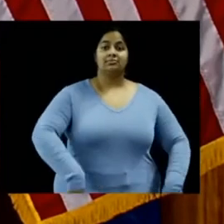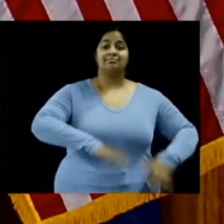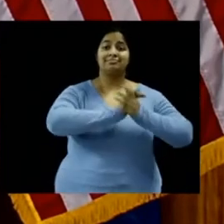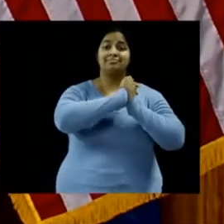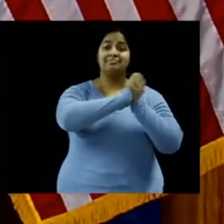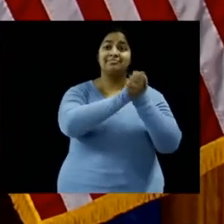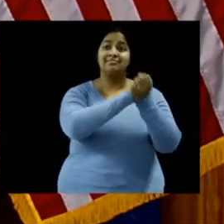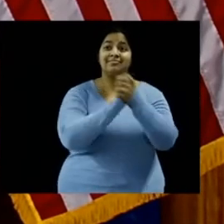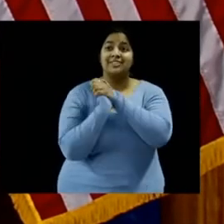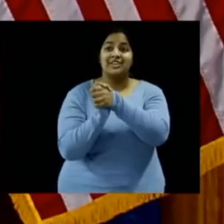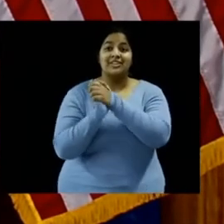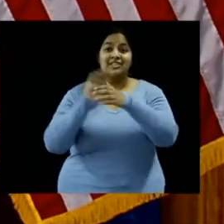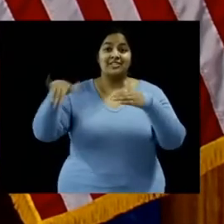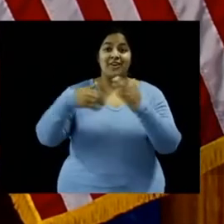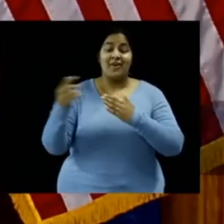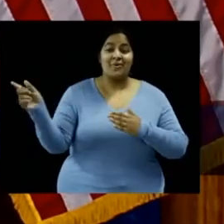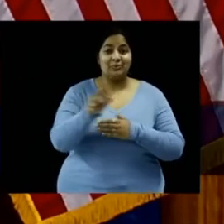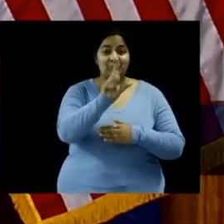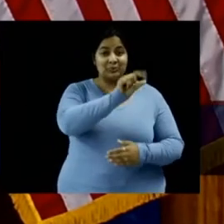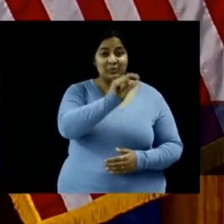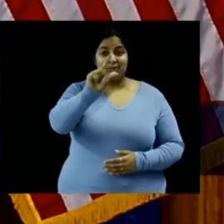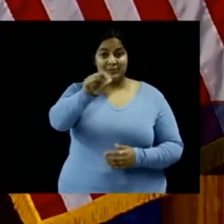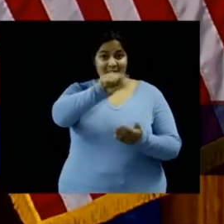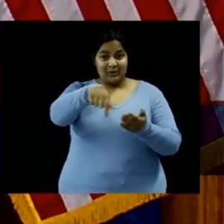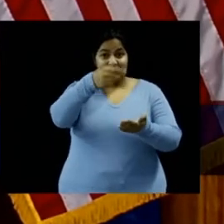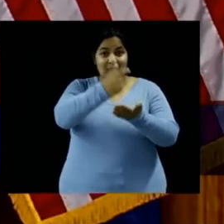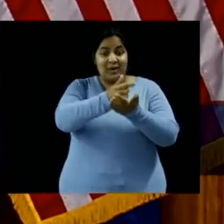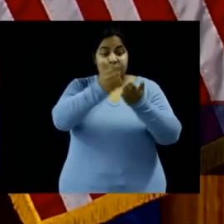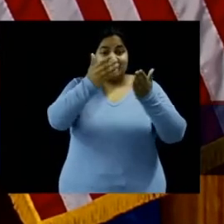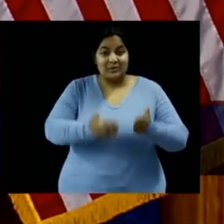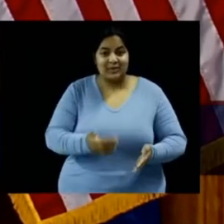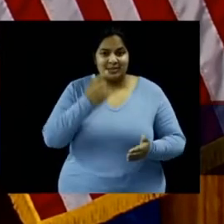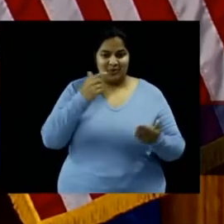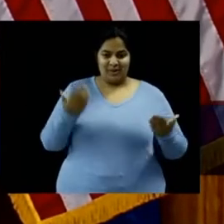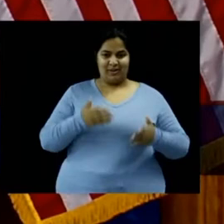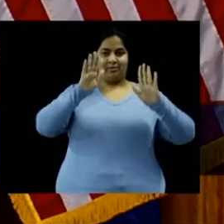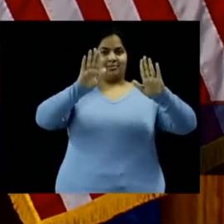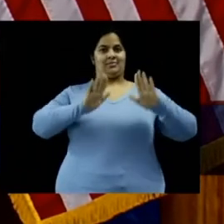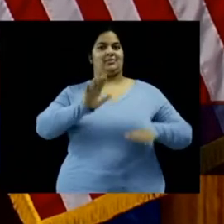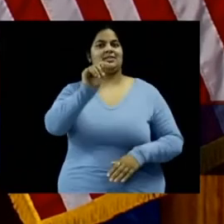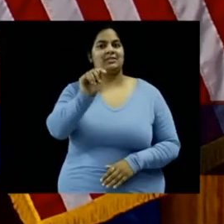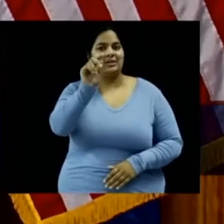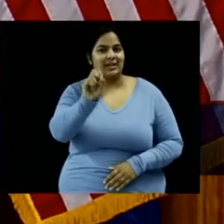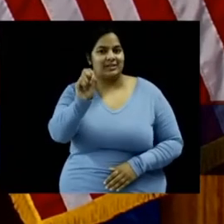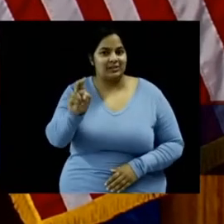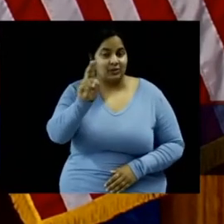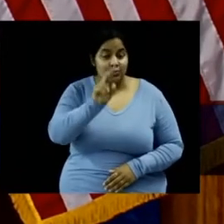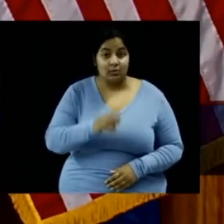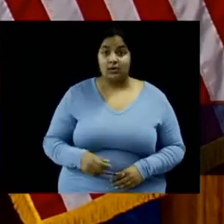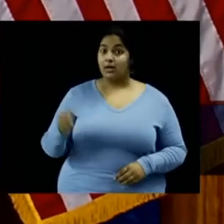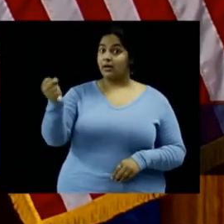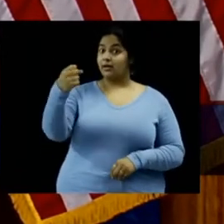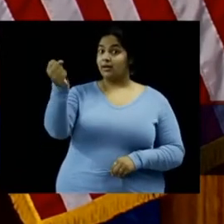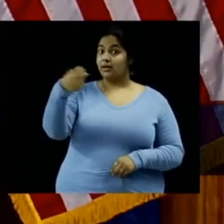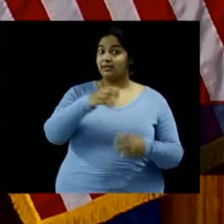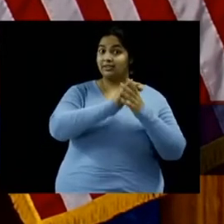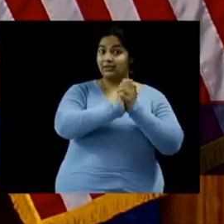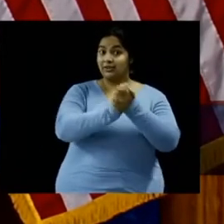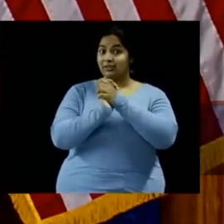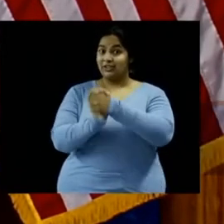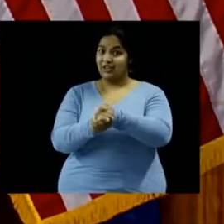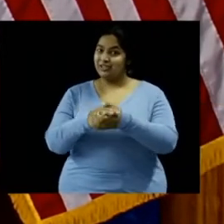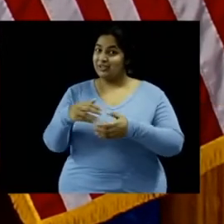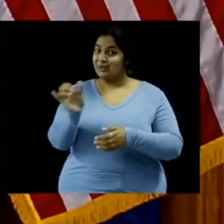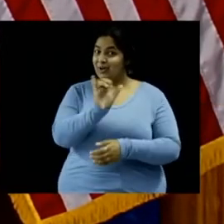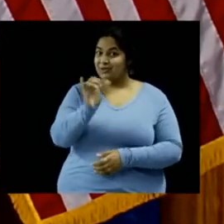Congratulations to the 2020 graduates of the outstanding Texas Southern University. And yes, congratulations to all of the